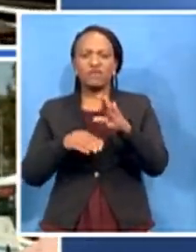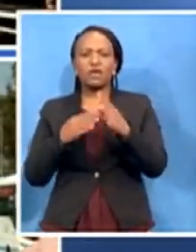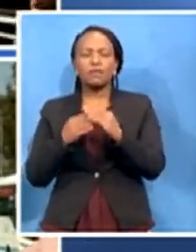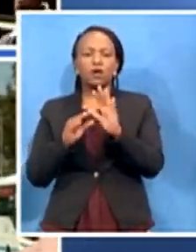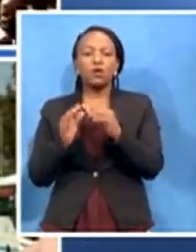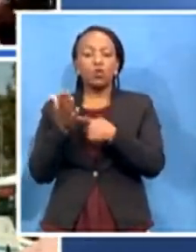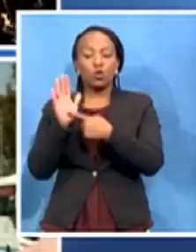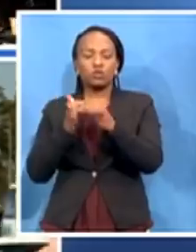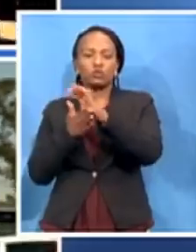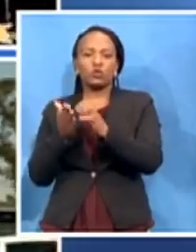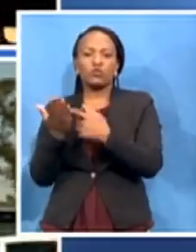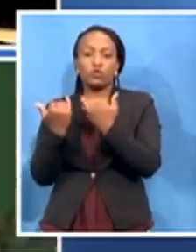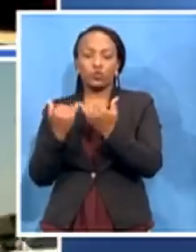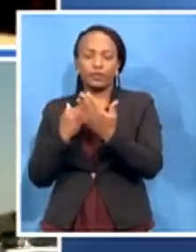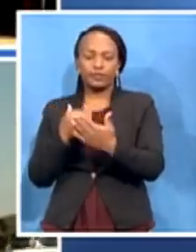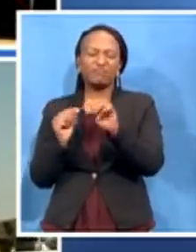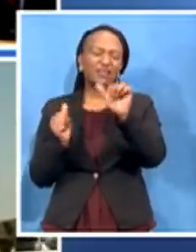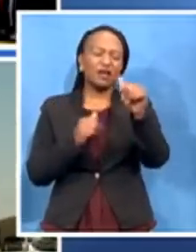another story now.